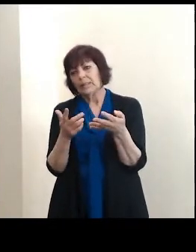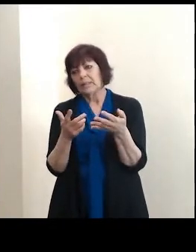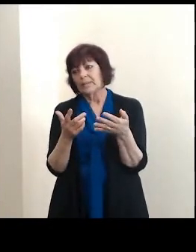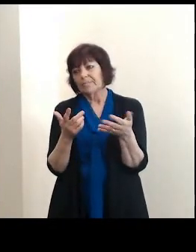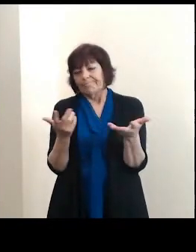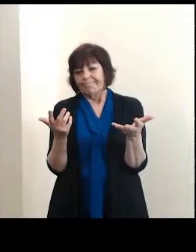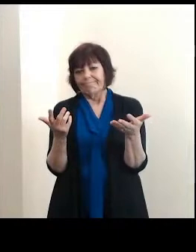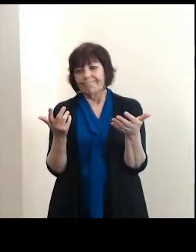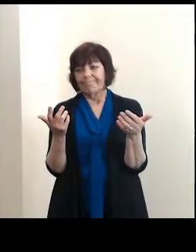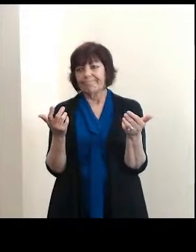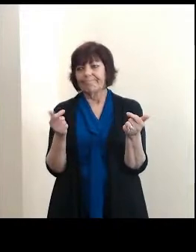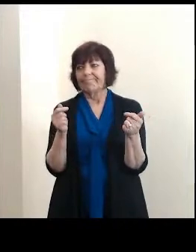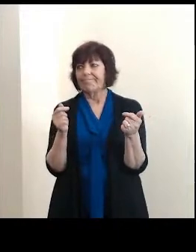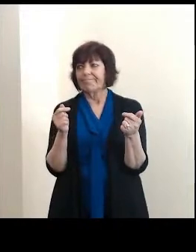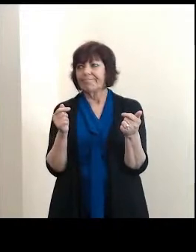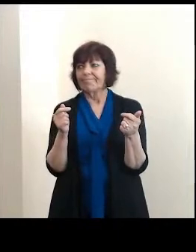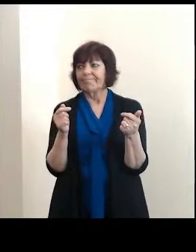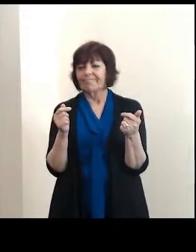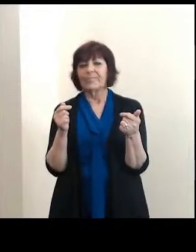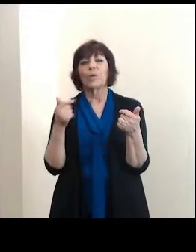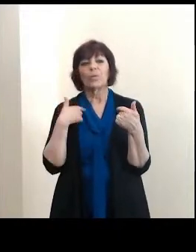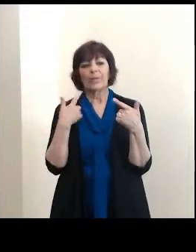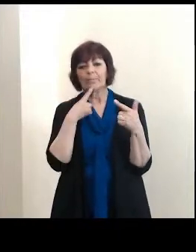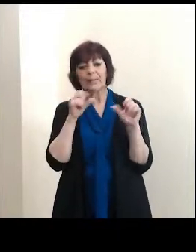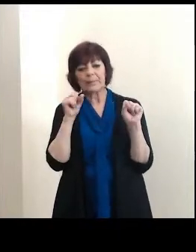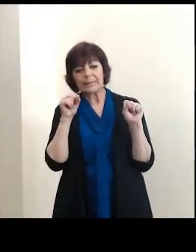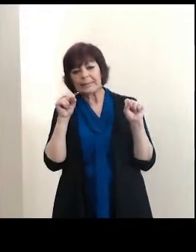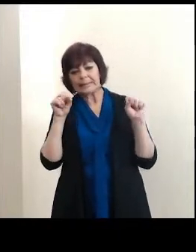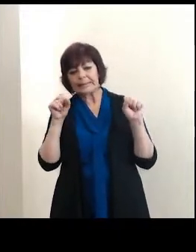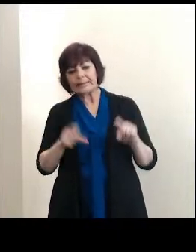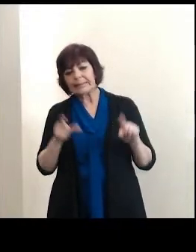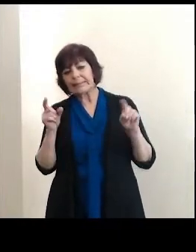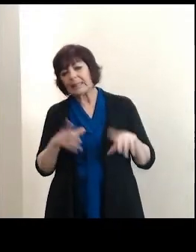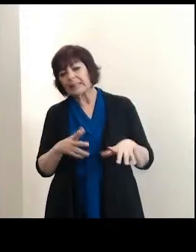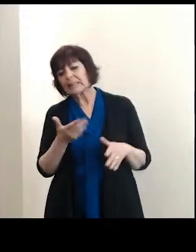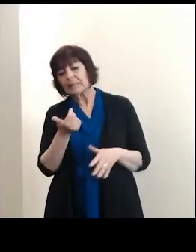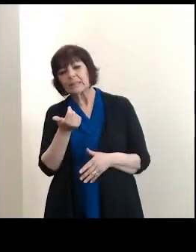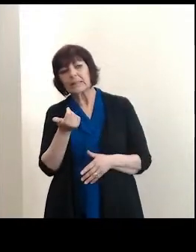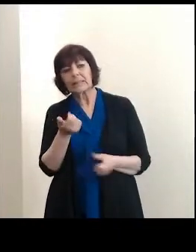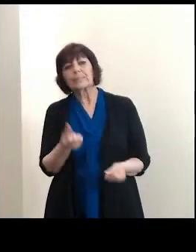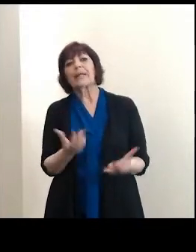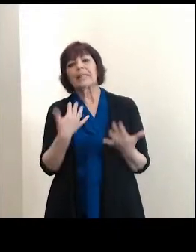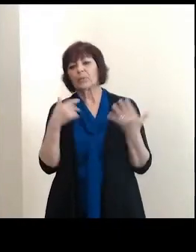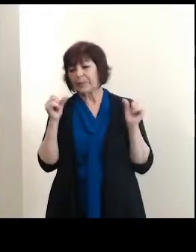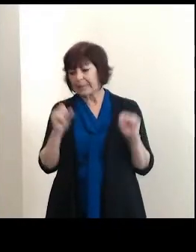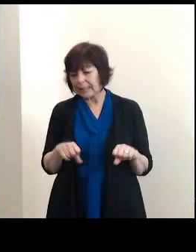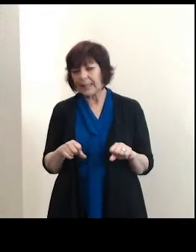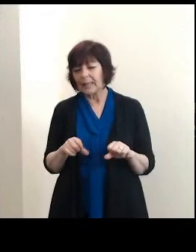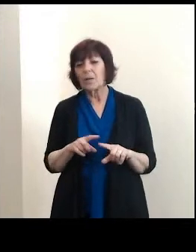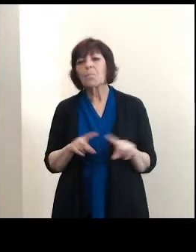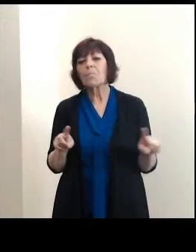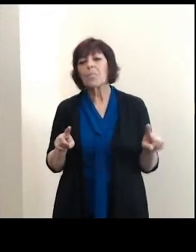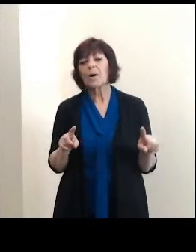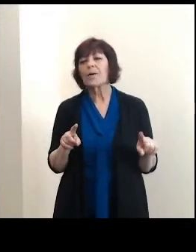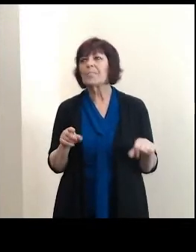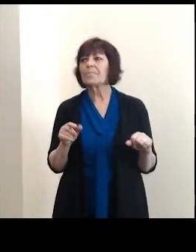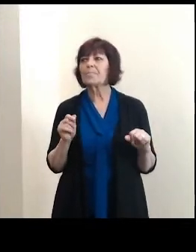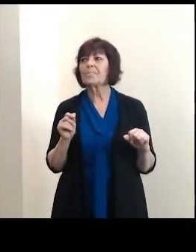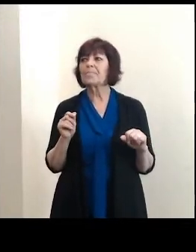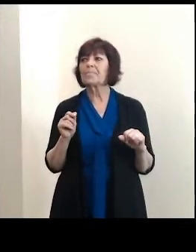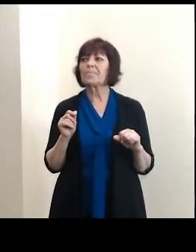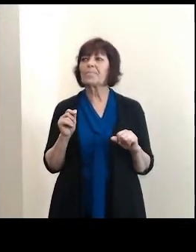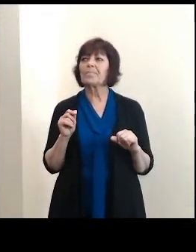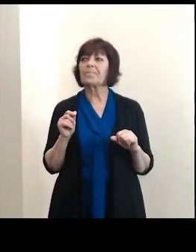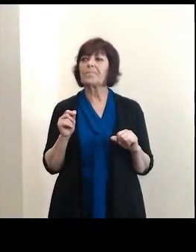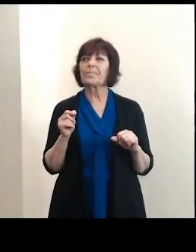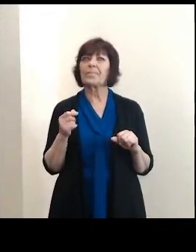there, again, we've had been able to test a limited number of specimens, as the county executive mentioned. The last lot, there